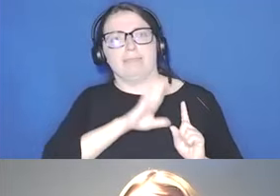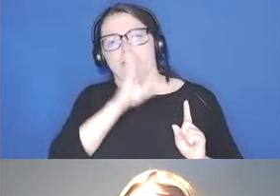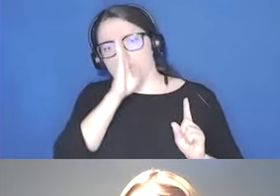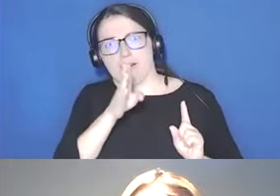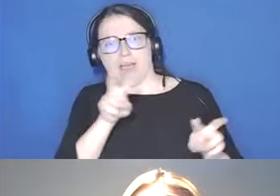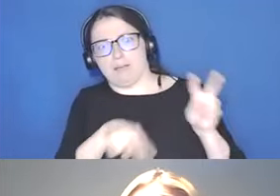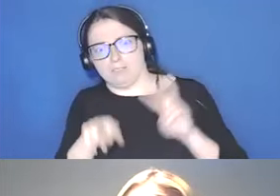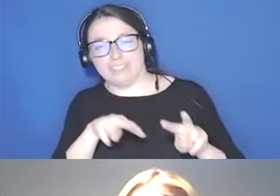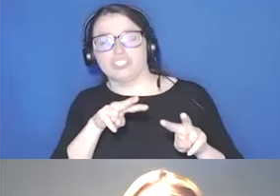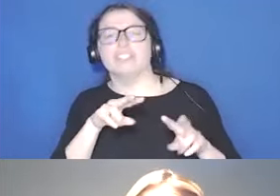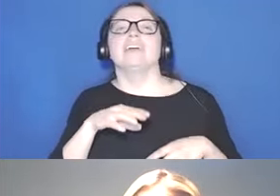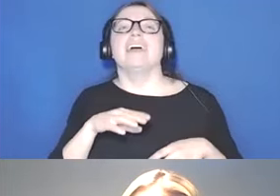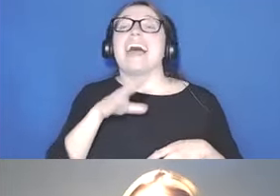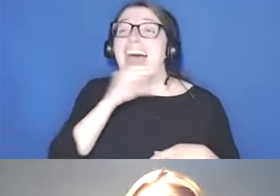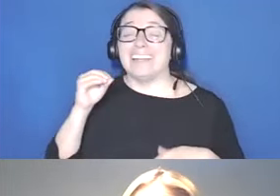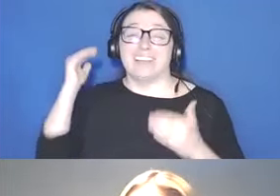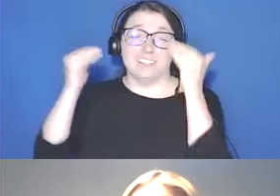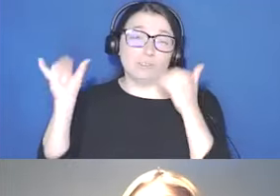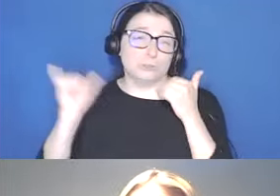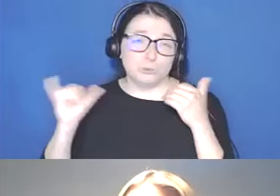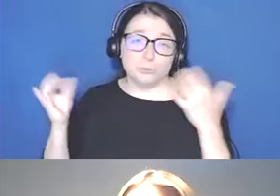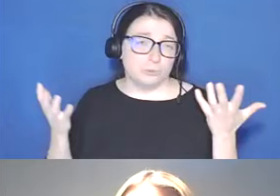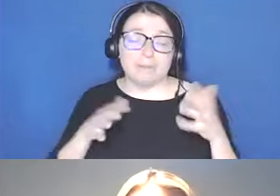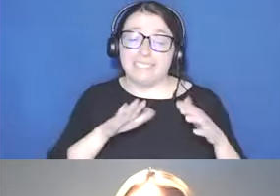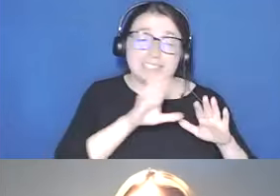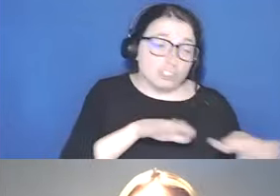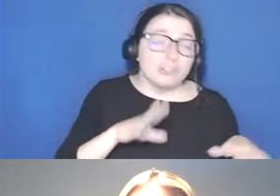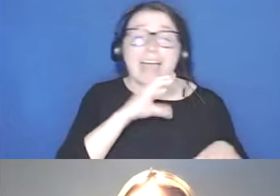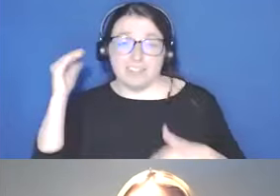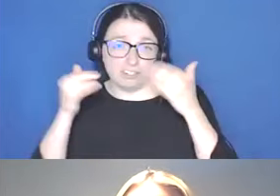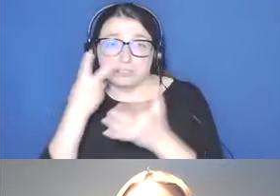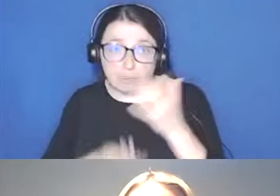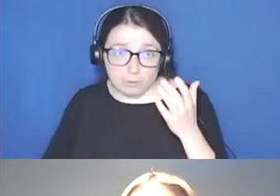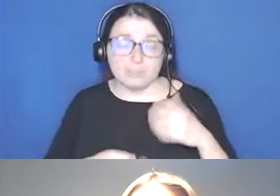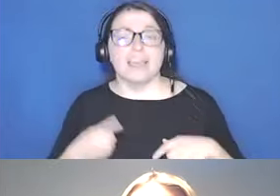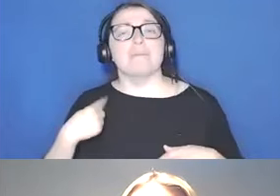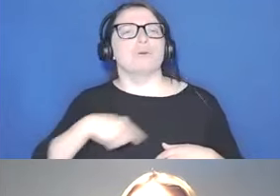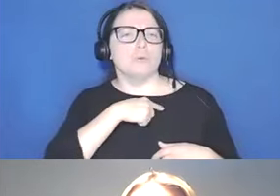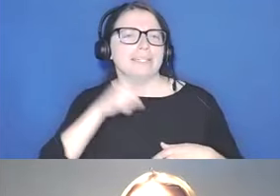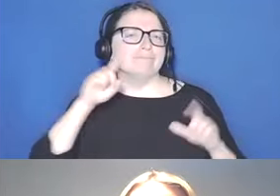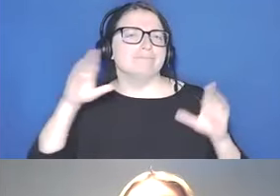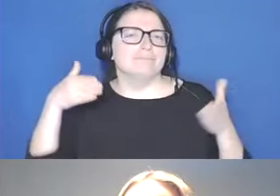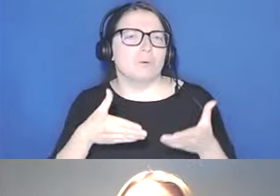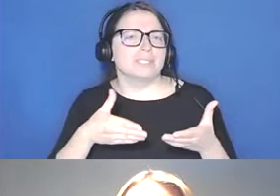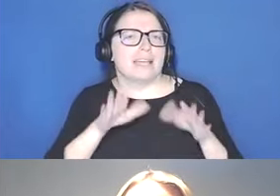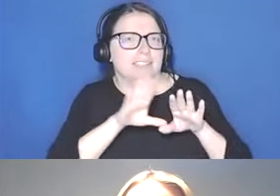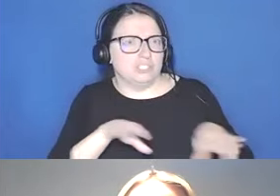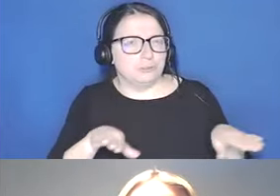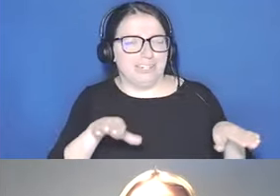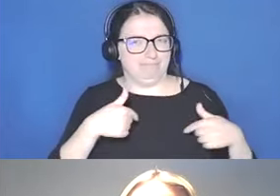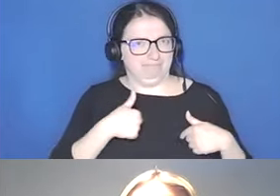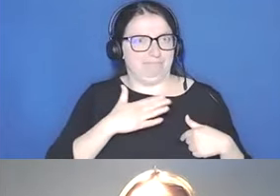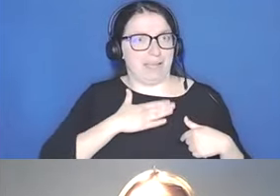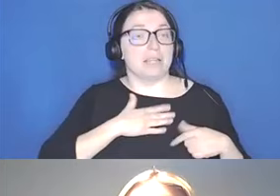say adult too. I feel like we're going to talk about kids and parents a lot in this because we're pediatrics. But, you can receive